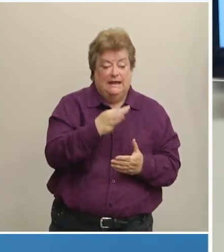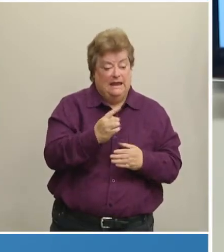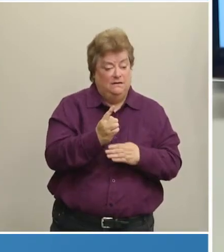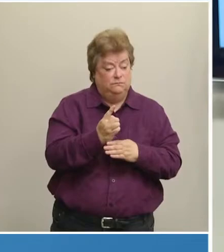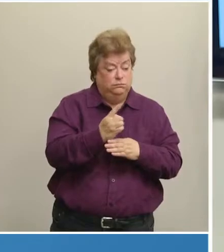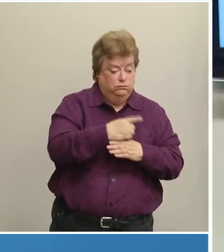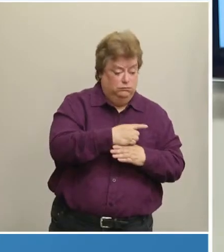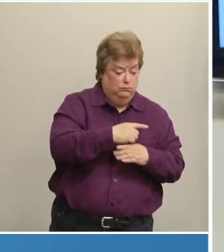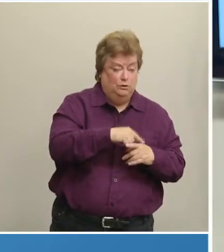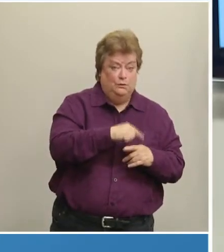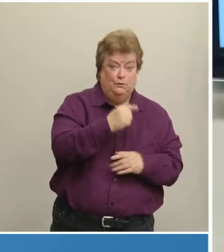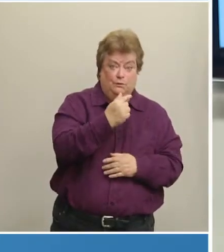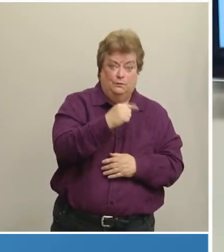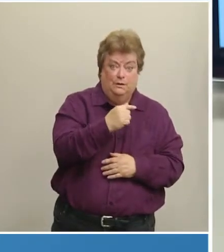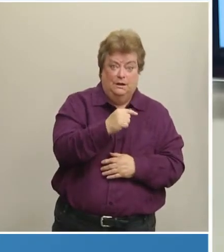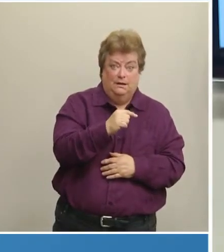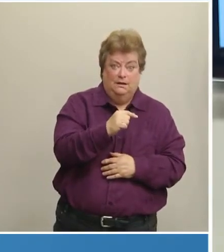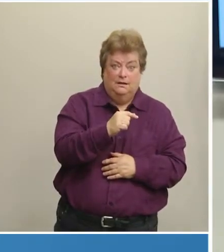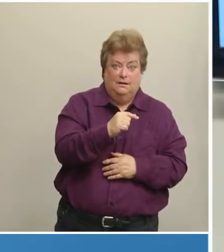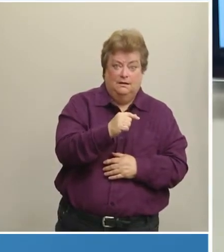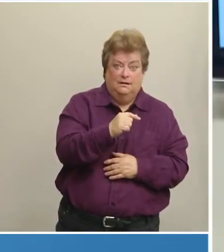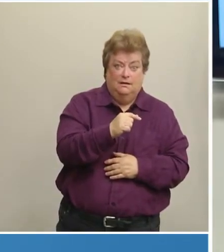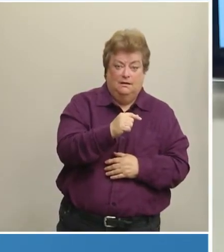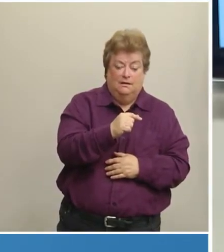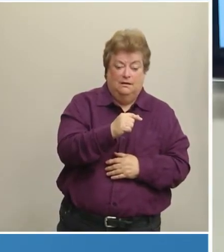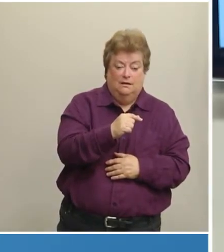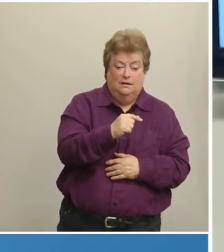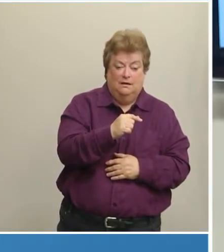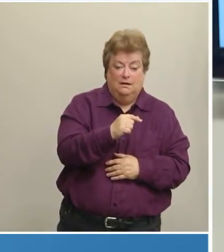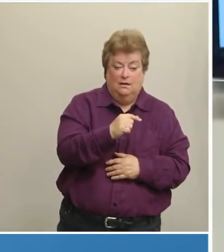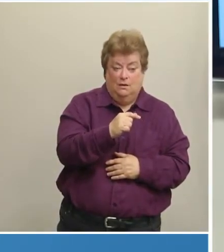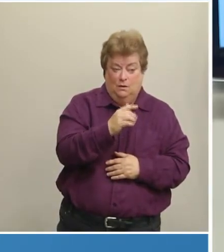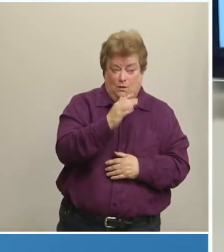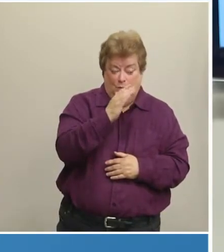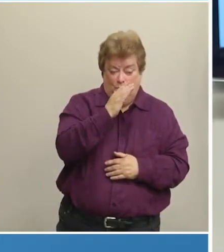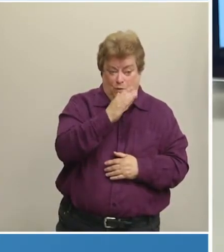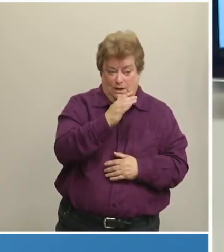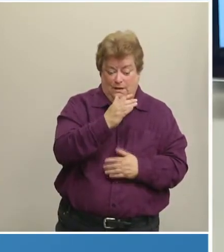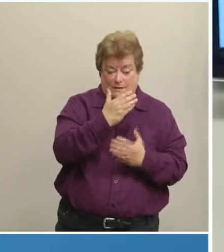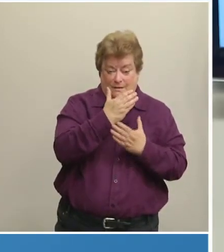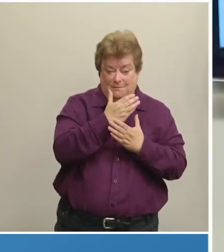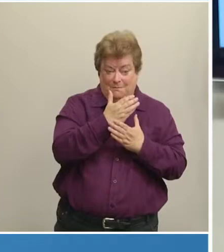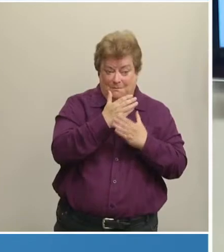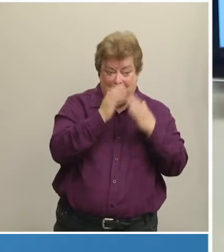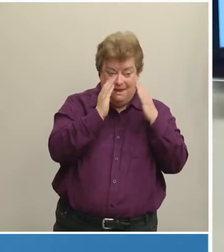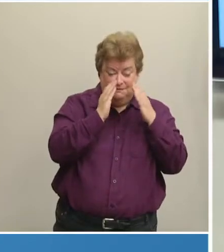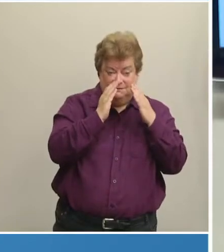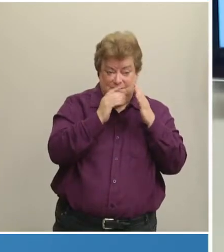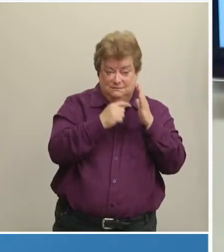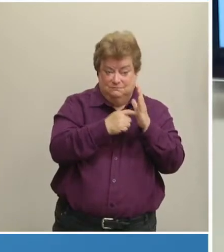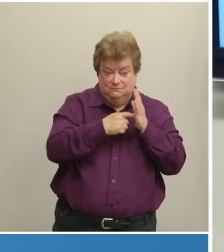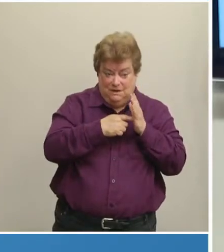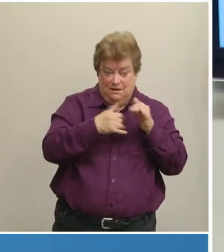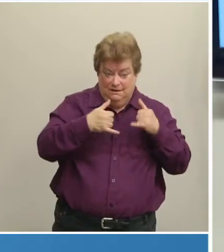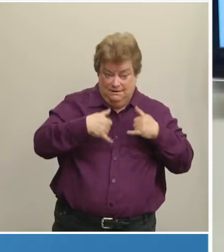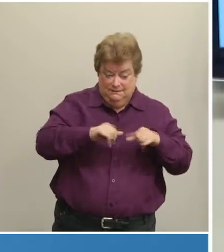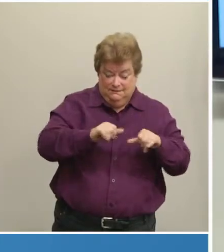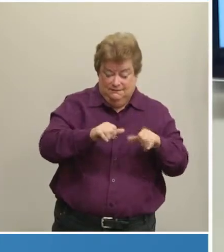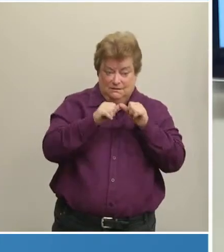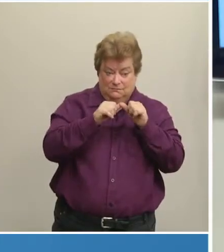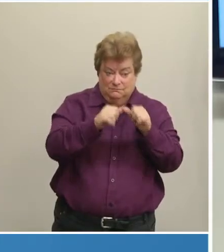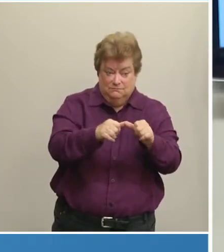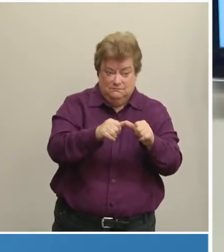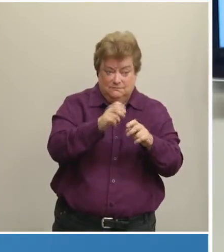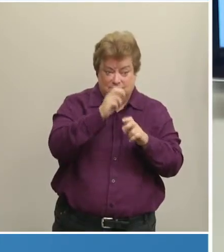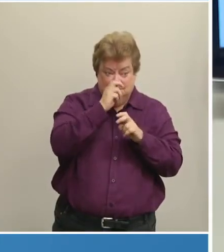to the green, is the lifting of the mask mandate going to become a serious consideration for your department, for the